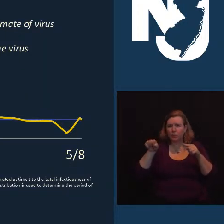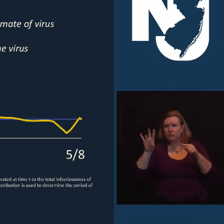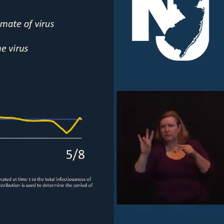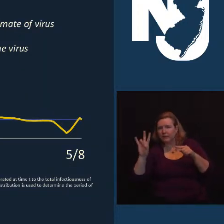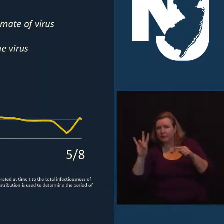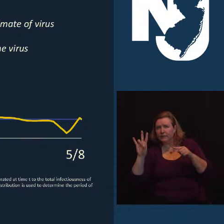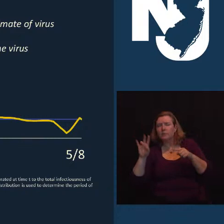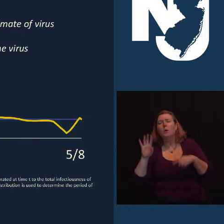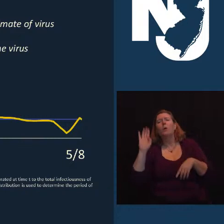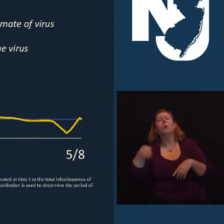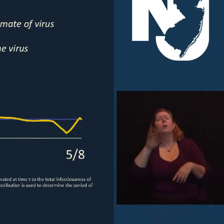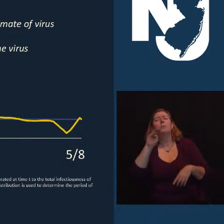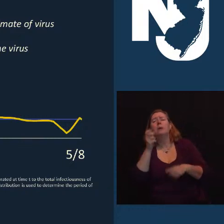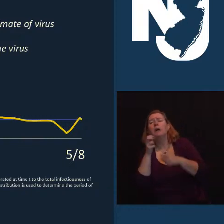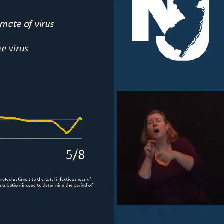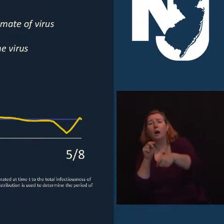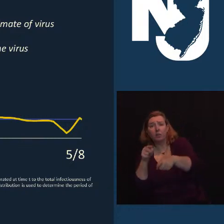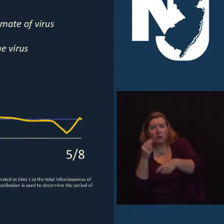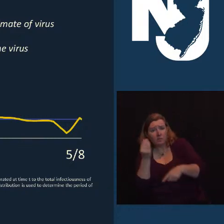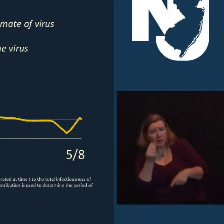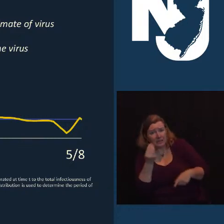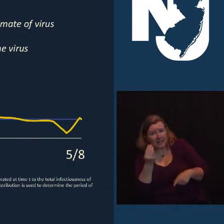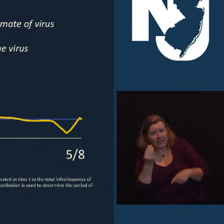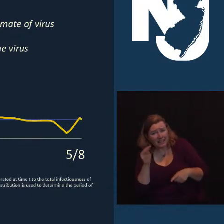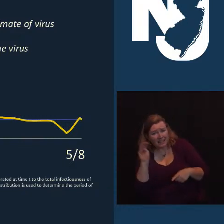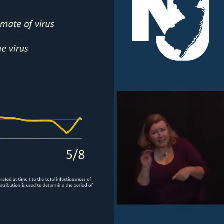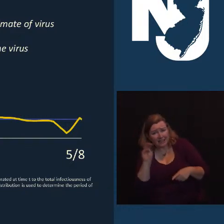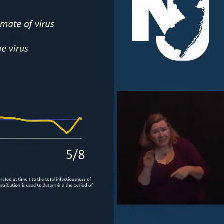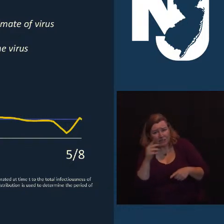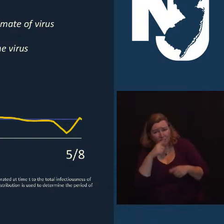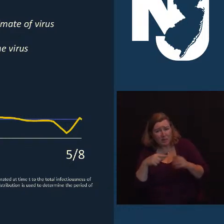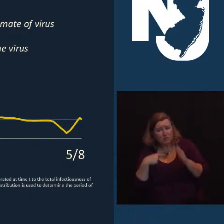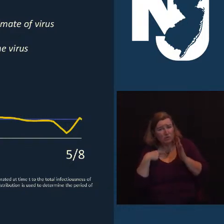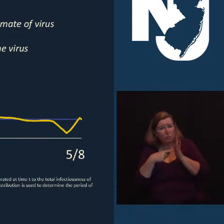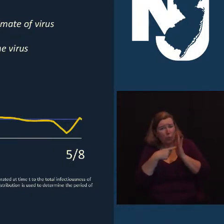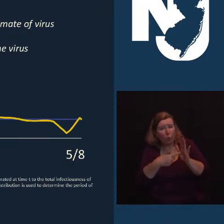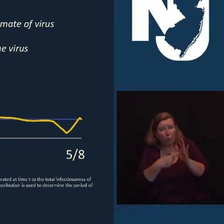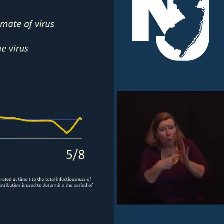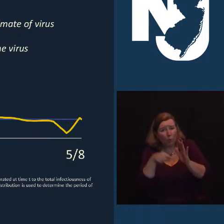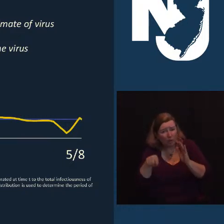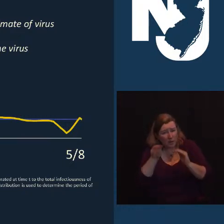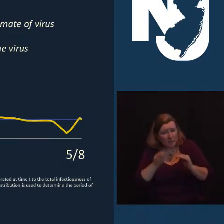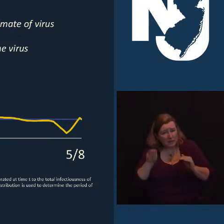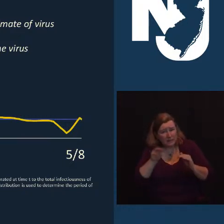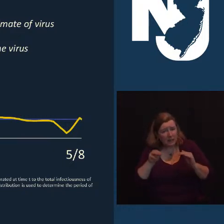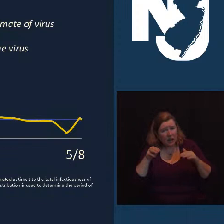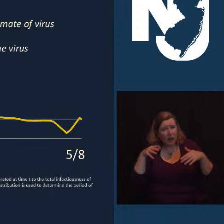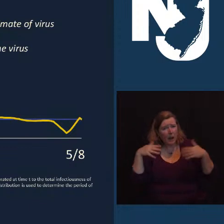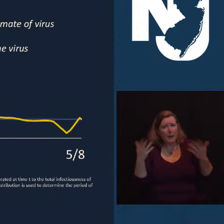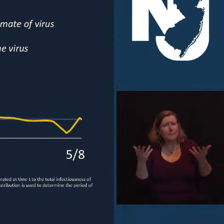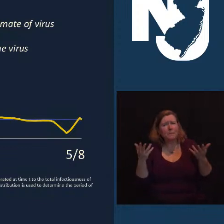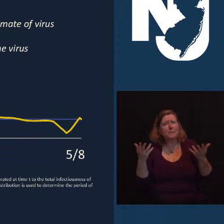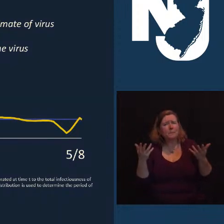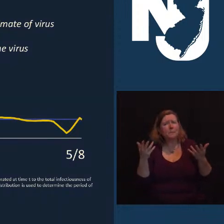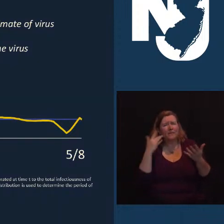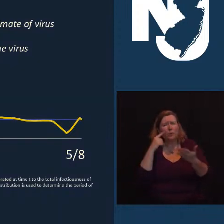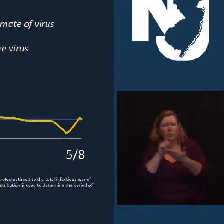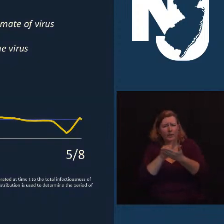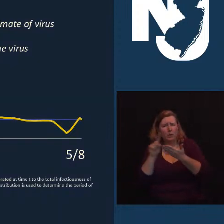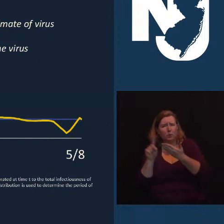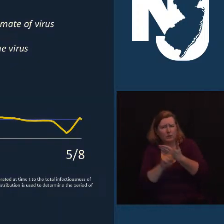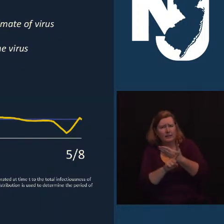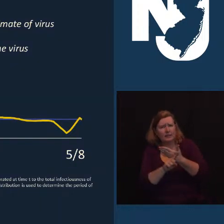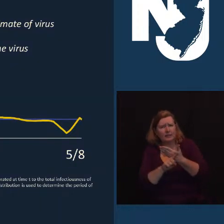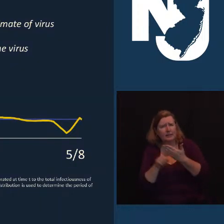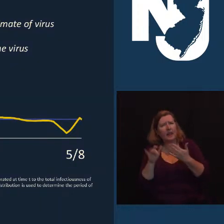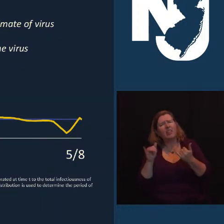graphs from March 4th of 2020 at some point? We haven't shown those in a while, but you look at RT, we forget